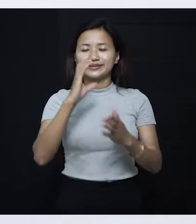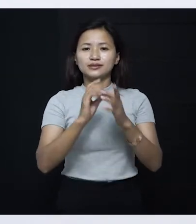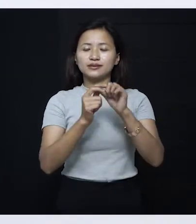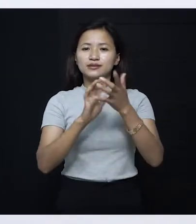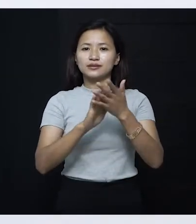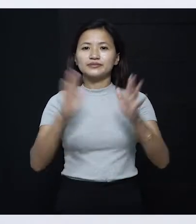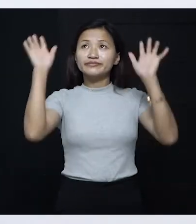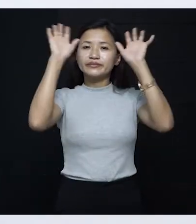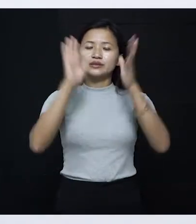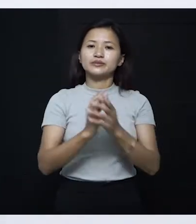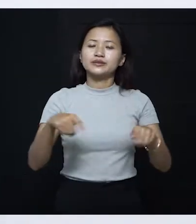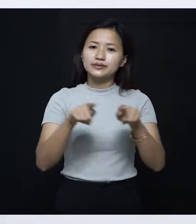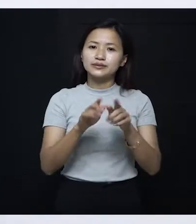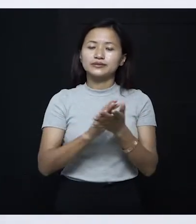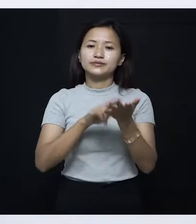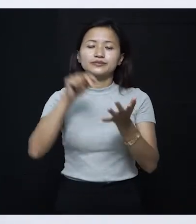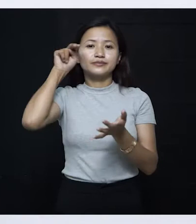Climate of Nagaland.